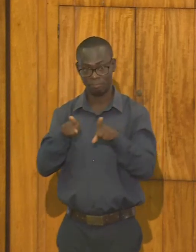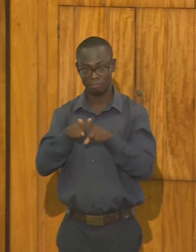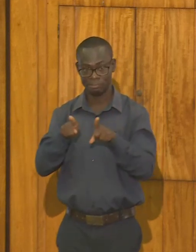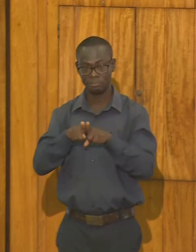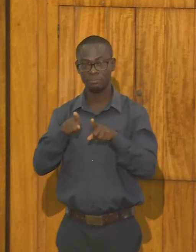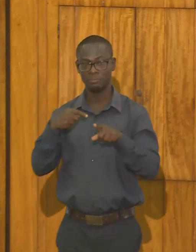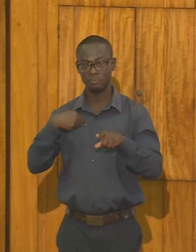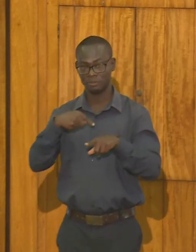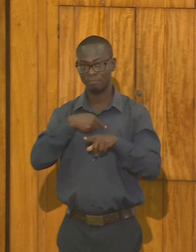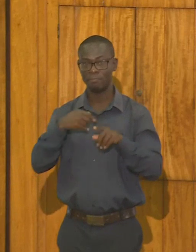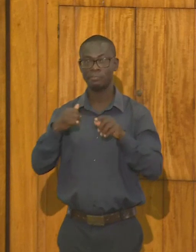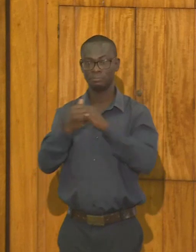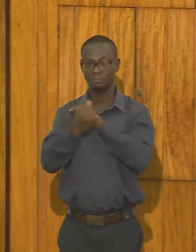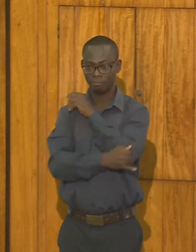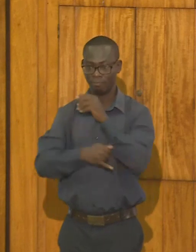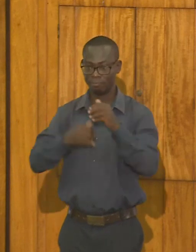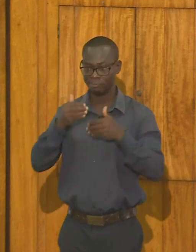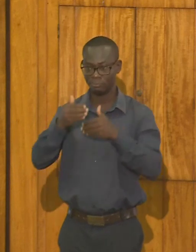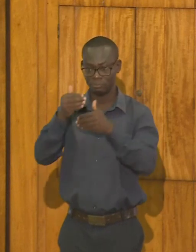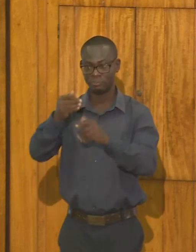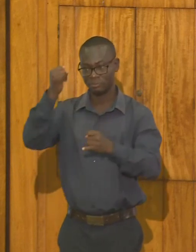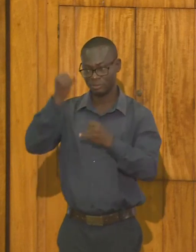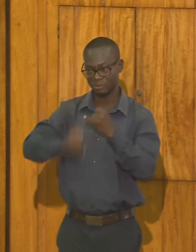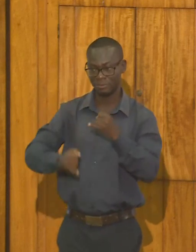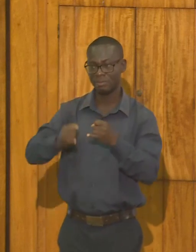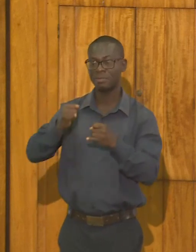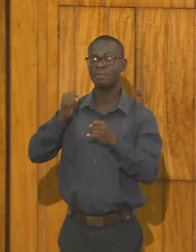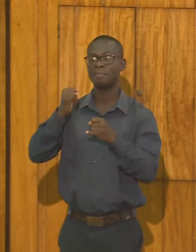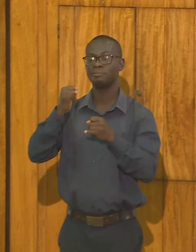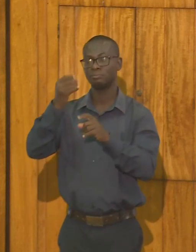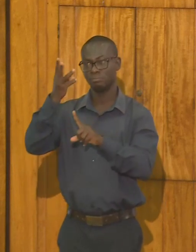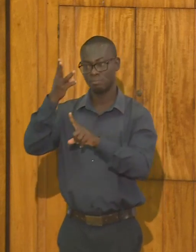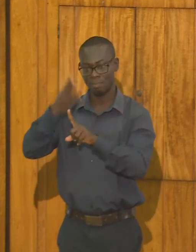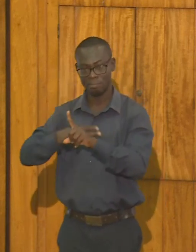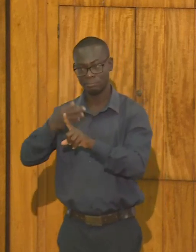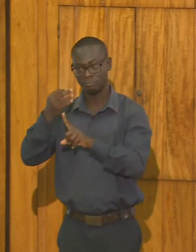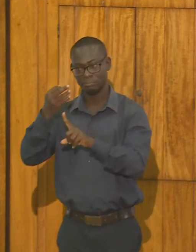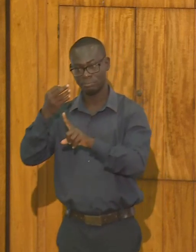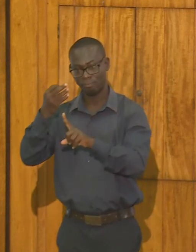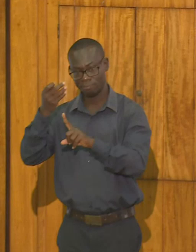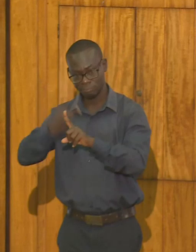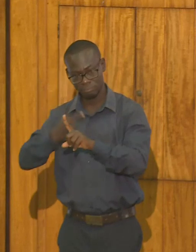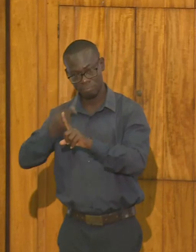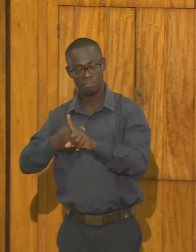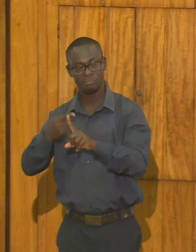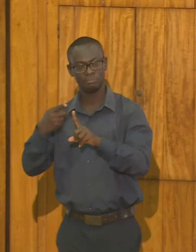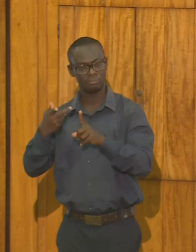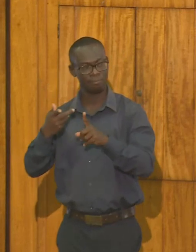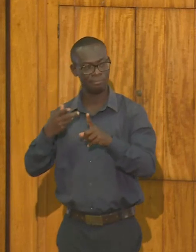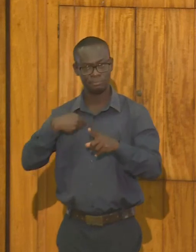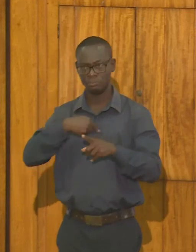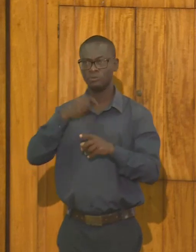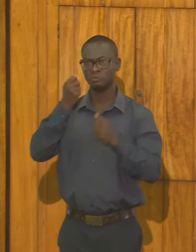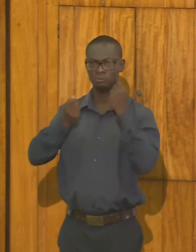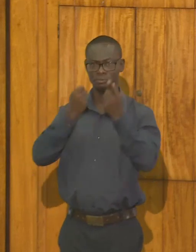countries move towards the last mile of coverage in terms of the 95-95 cascade, we realize